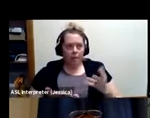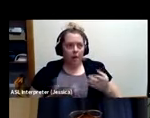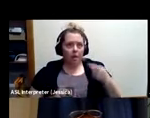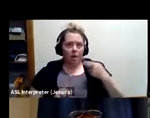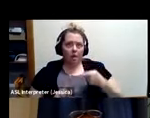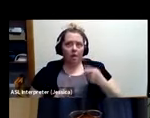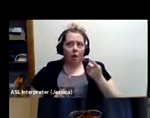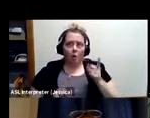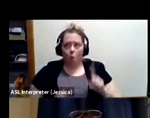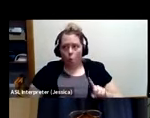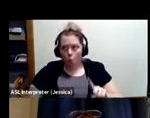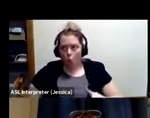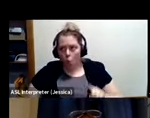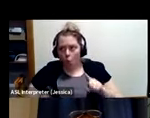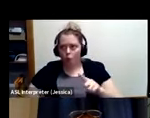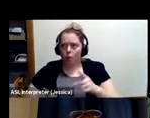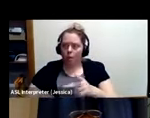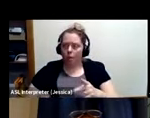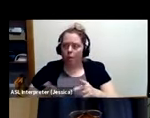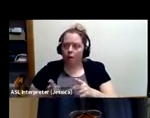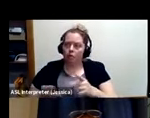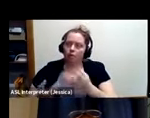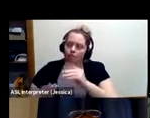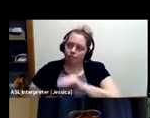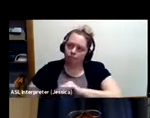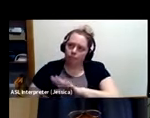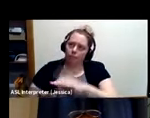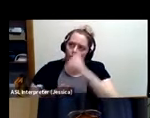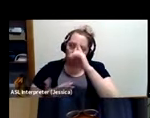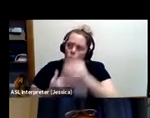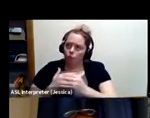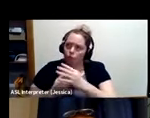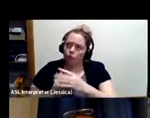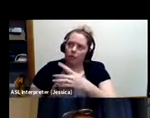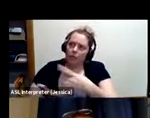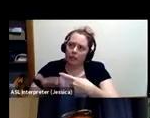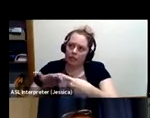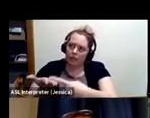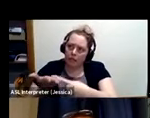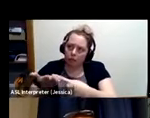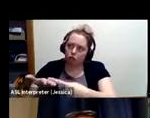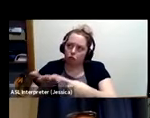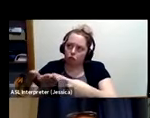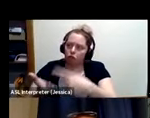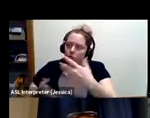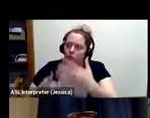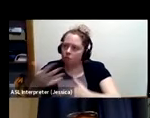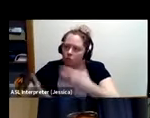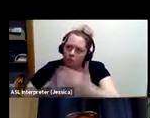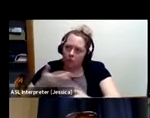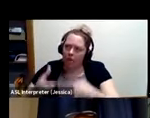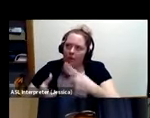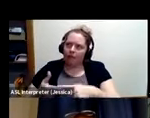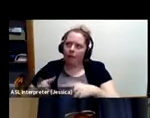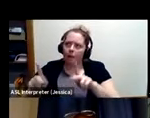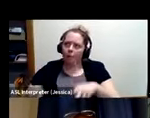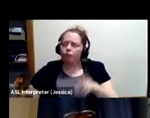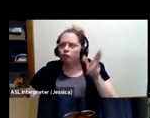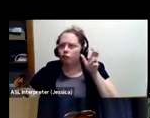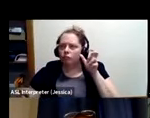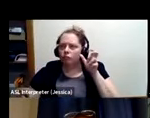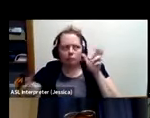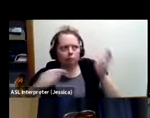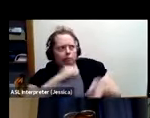away. Or they tokenize a trans person inside a space to seem inclusive within spaces.